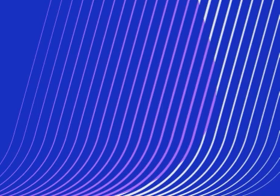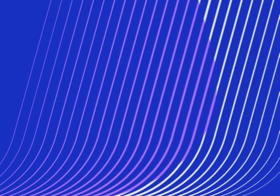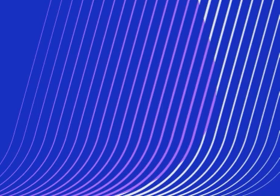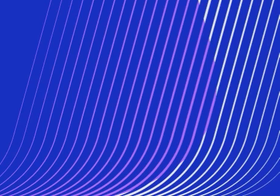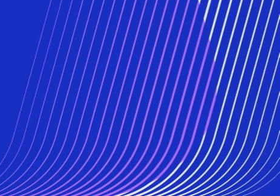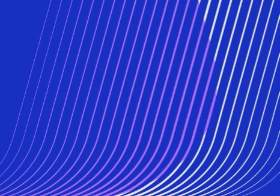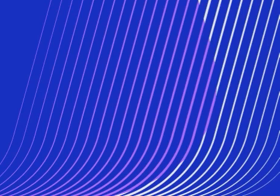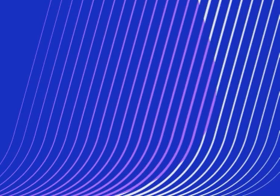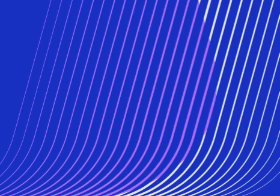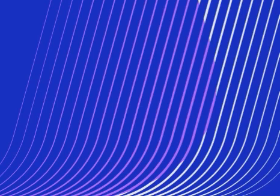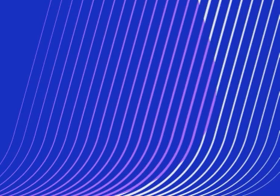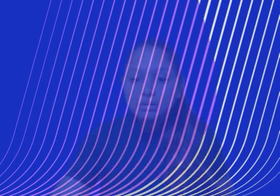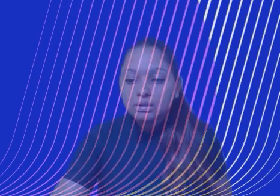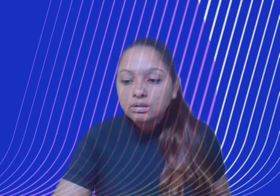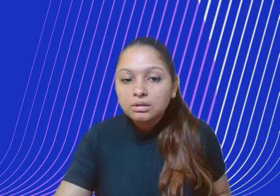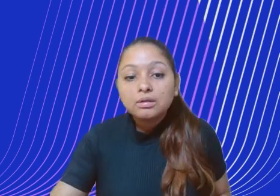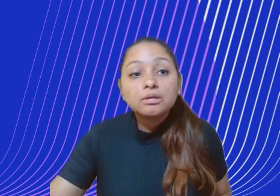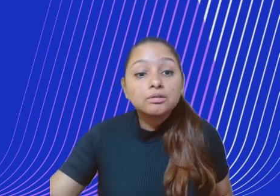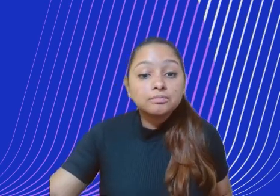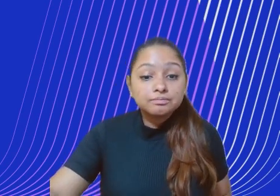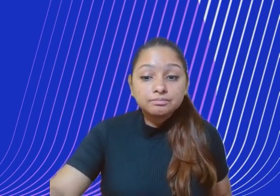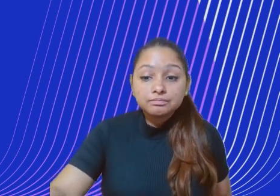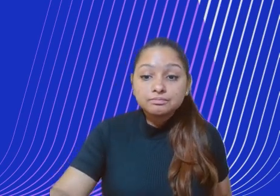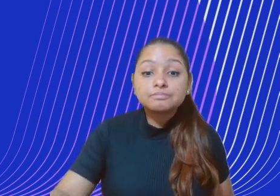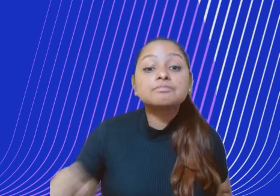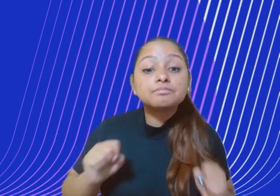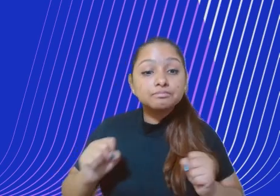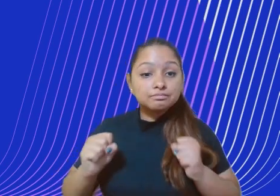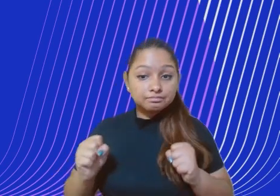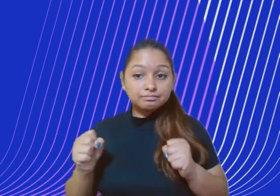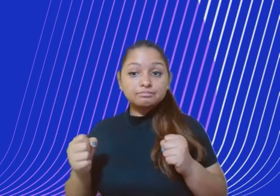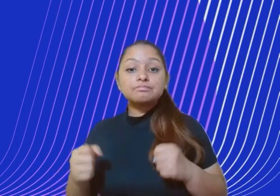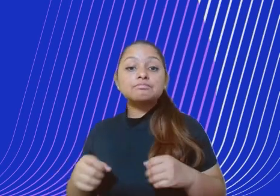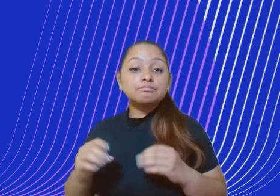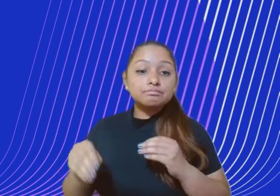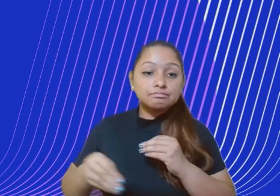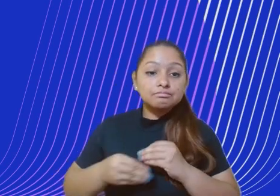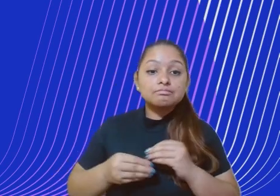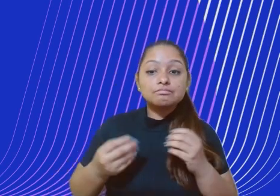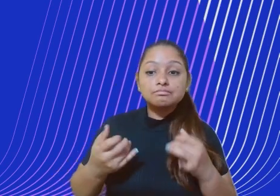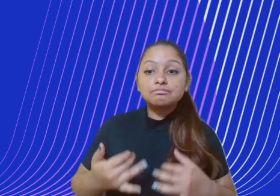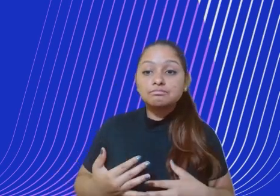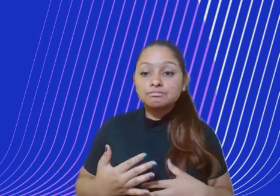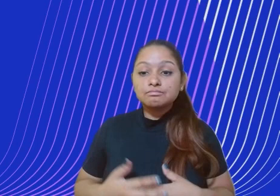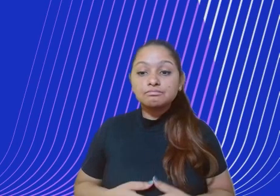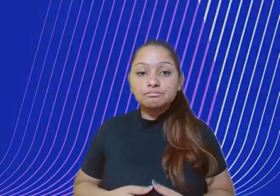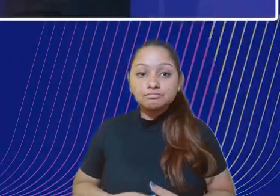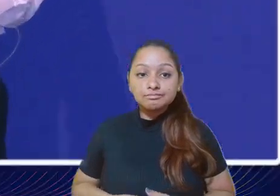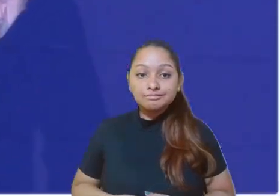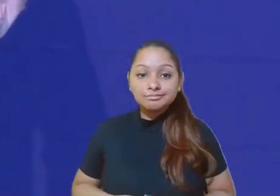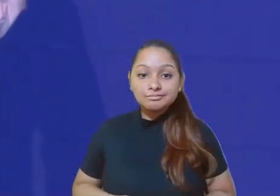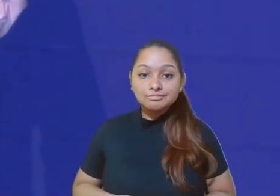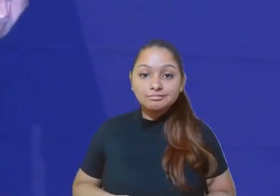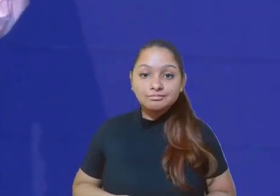it involve Suzano Ventures. Maybe you can talk a little more about the rest of it.